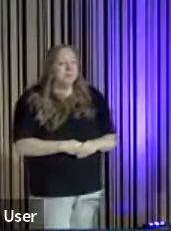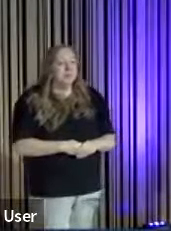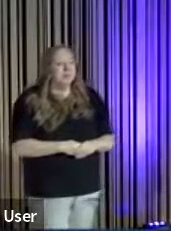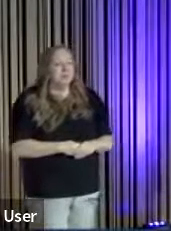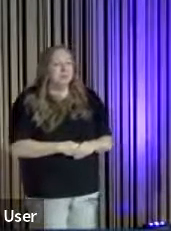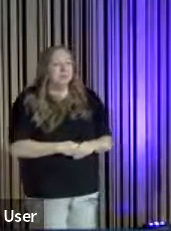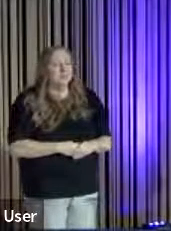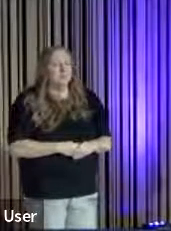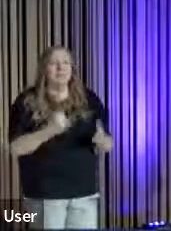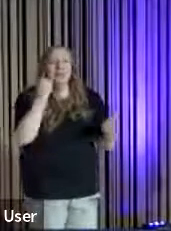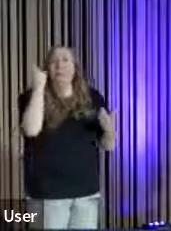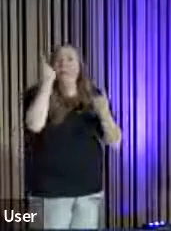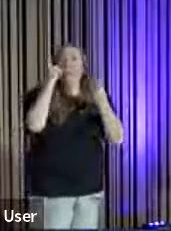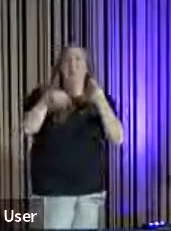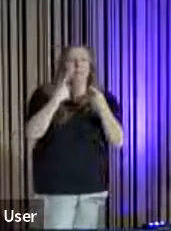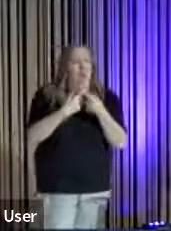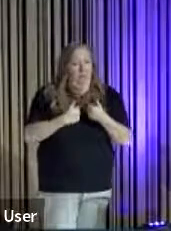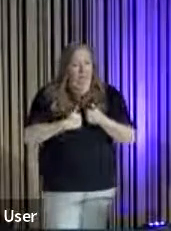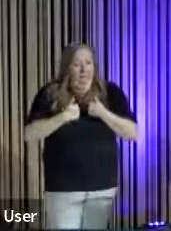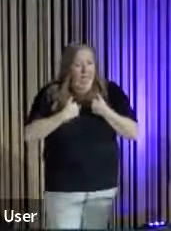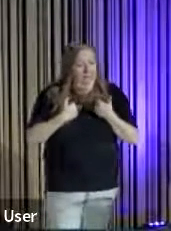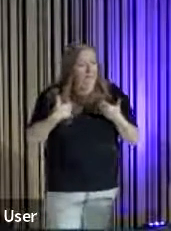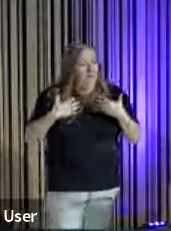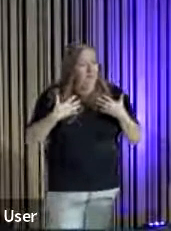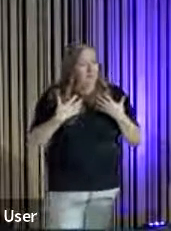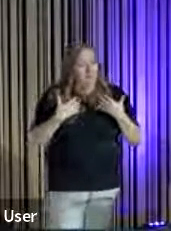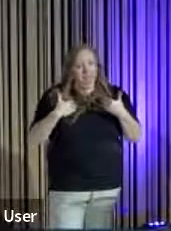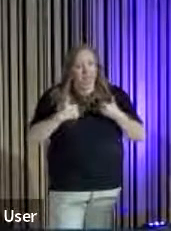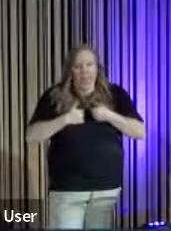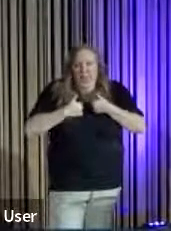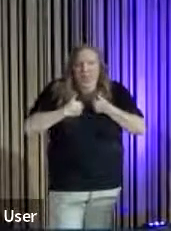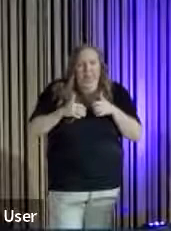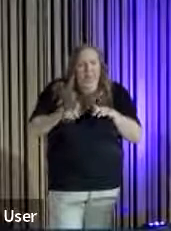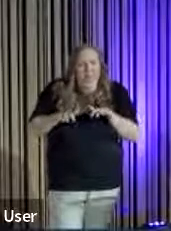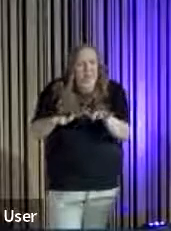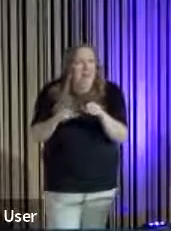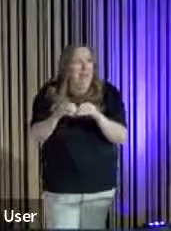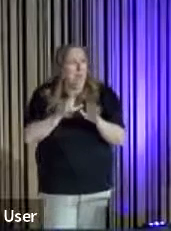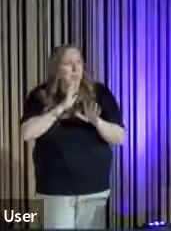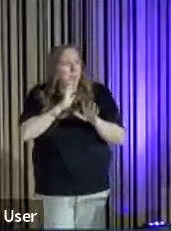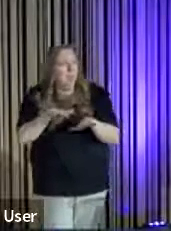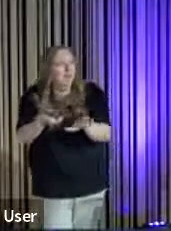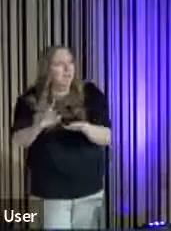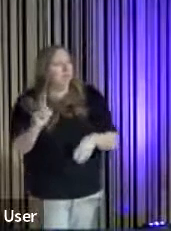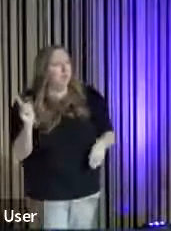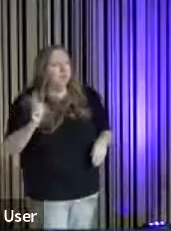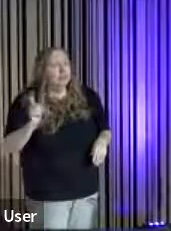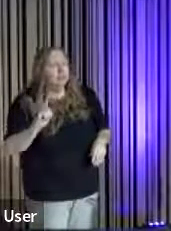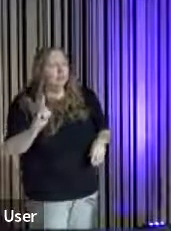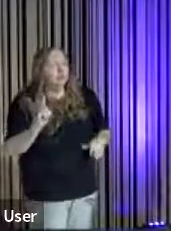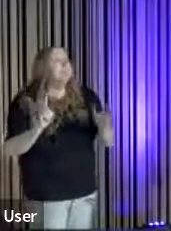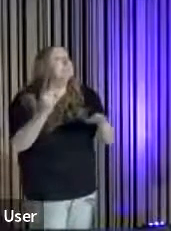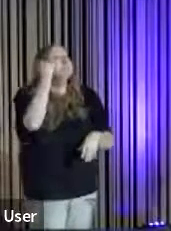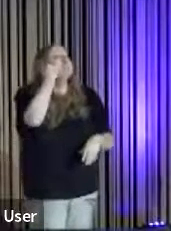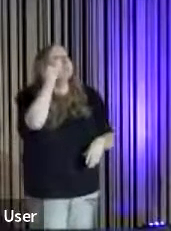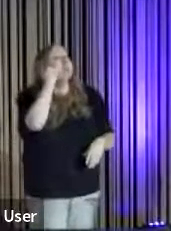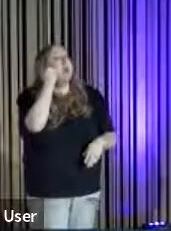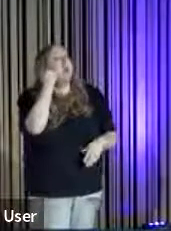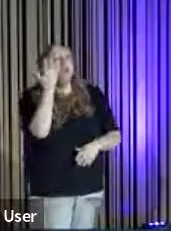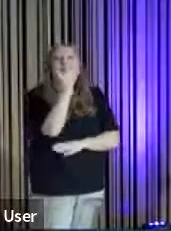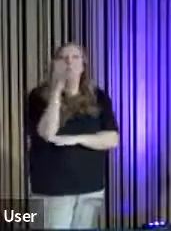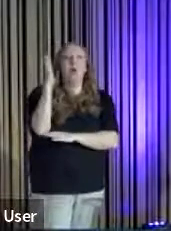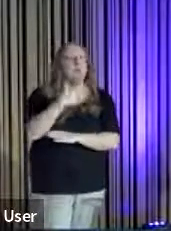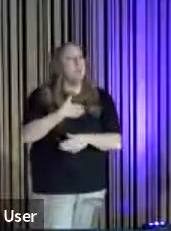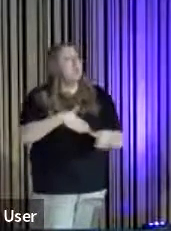If we think about life in the ocean, you may think, well, where is the life in the ocean? You know, if you go out for a walk in the forest, it's easy to